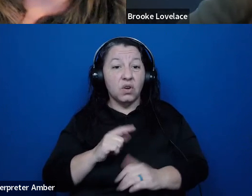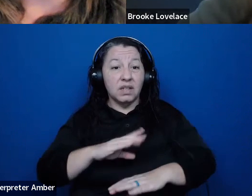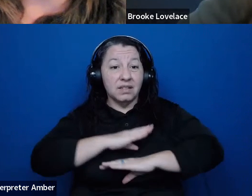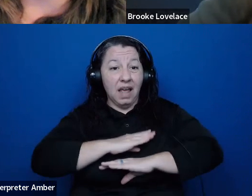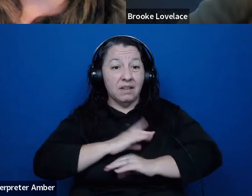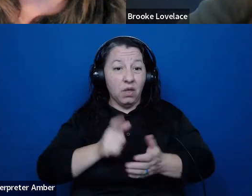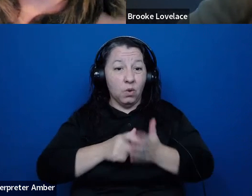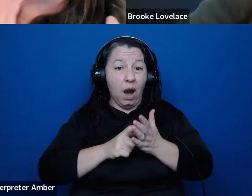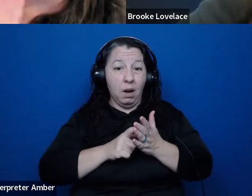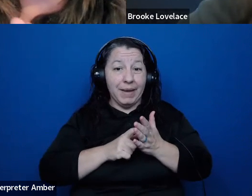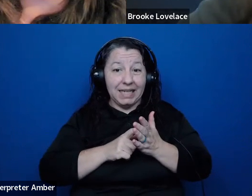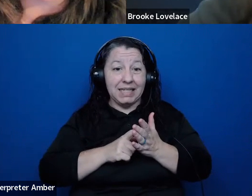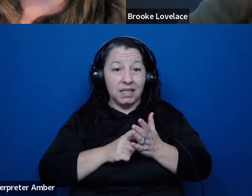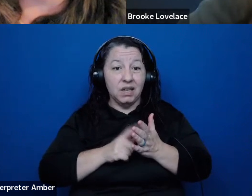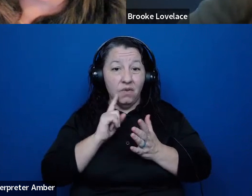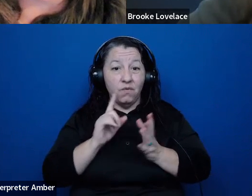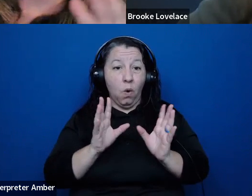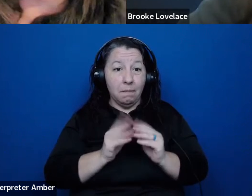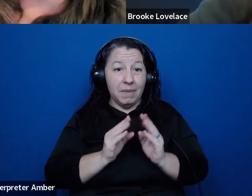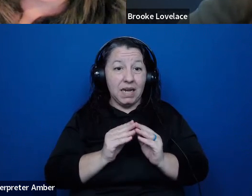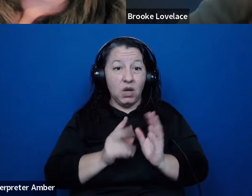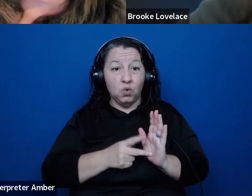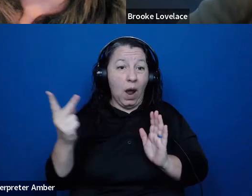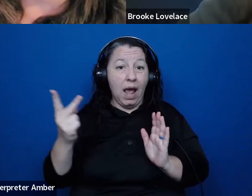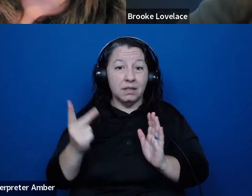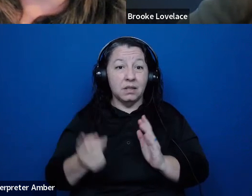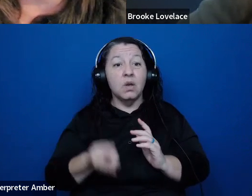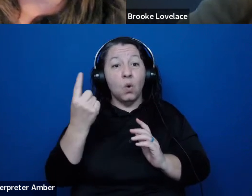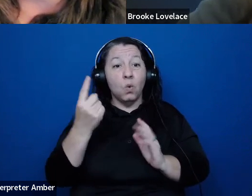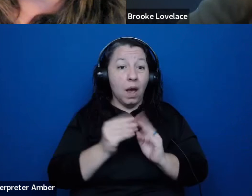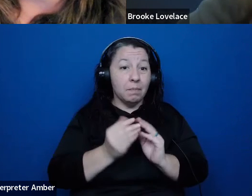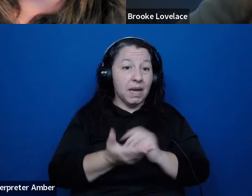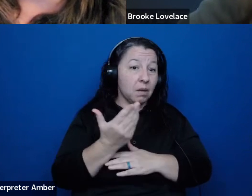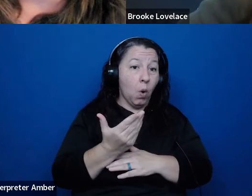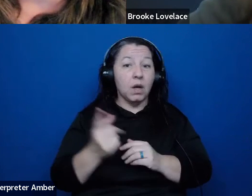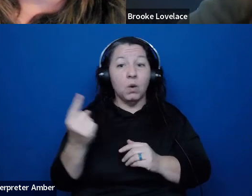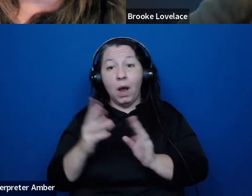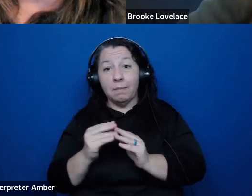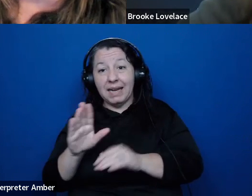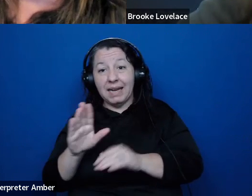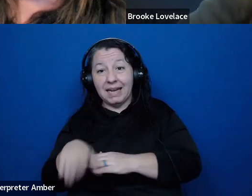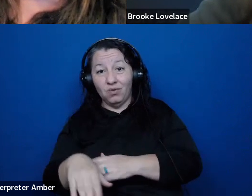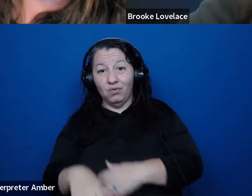meet twice. They consider one meeting in the morning and one meeting in the afternoon. So